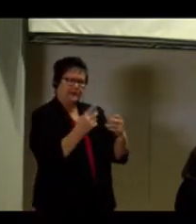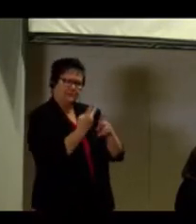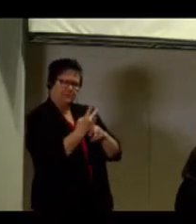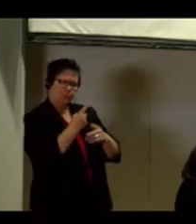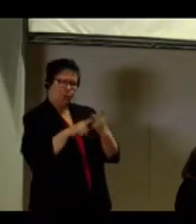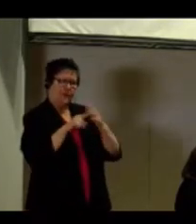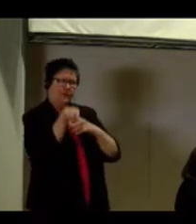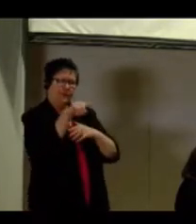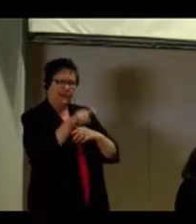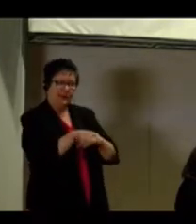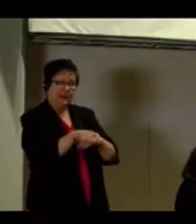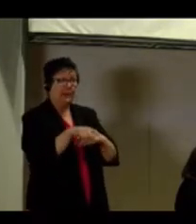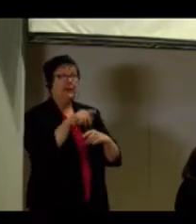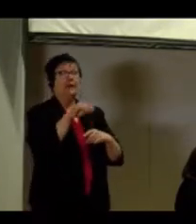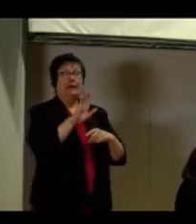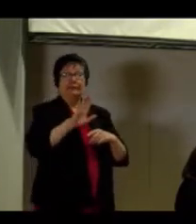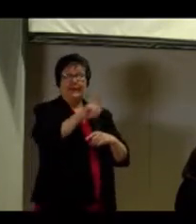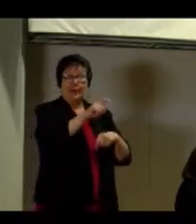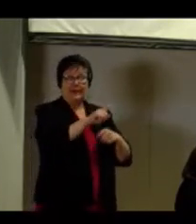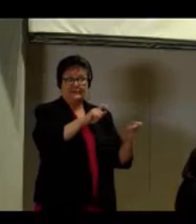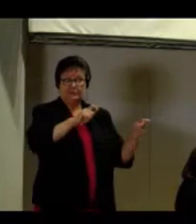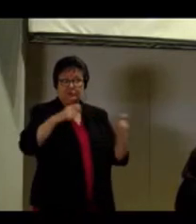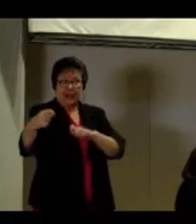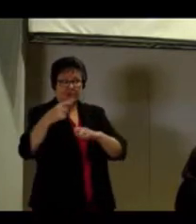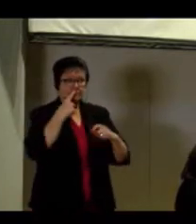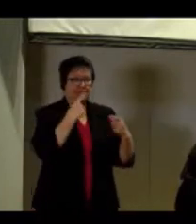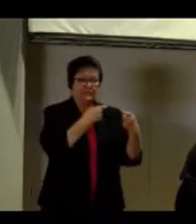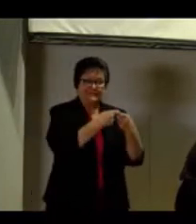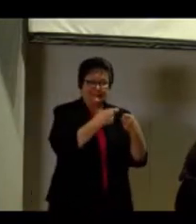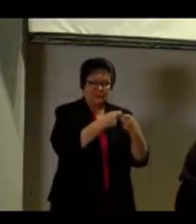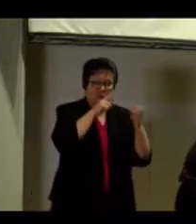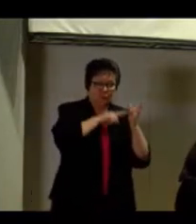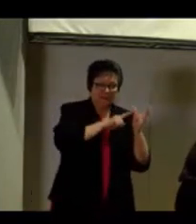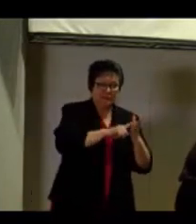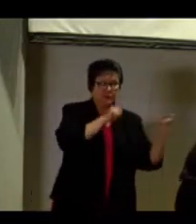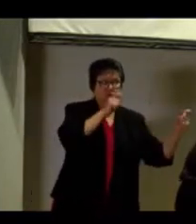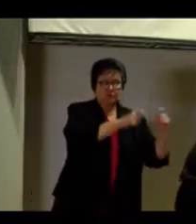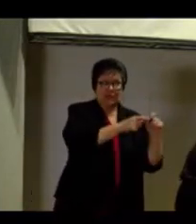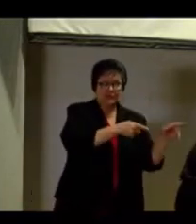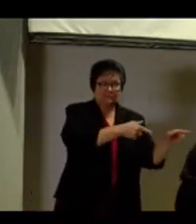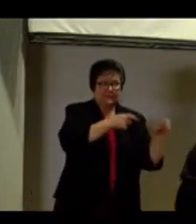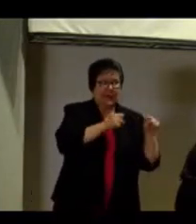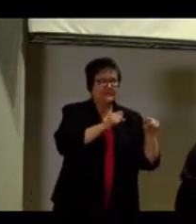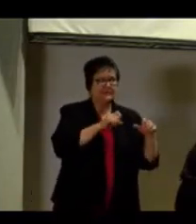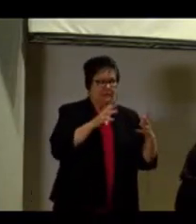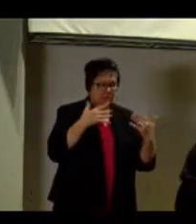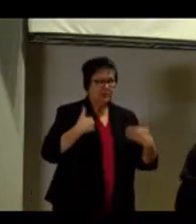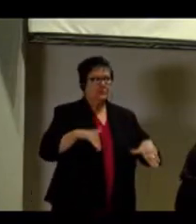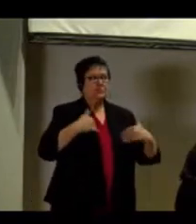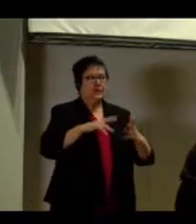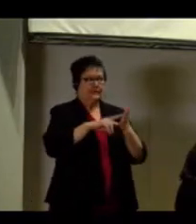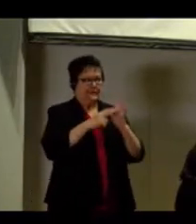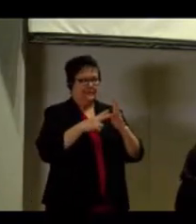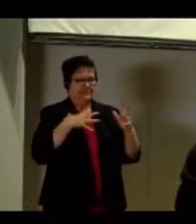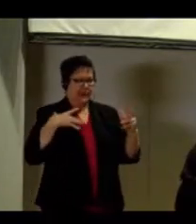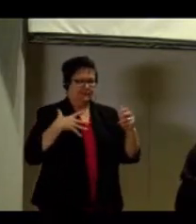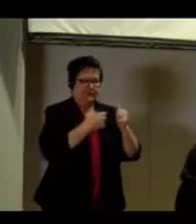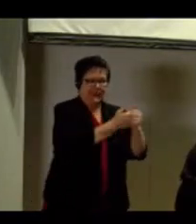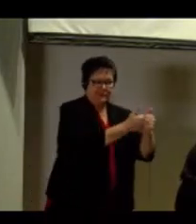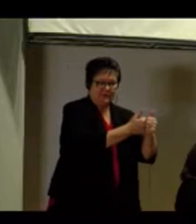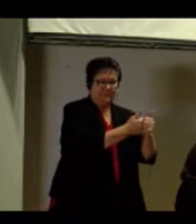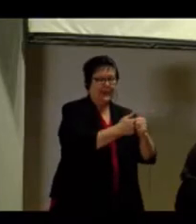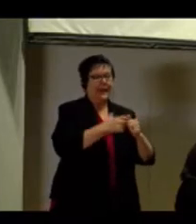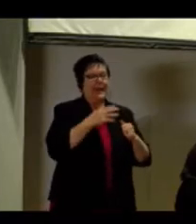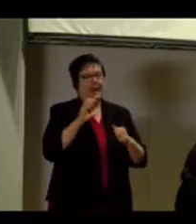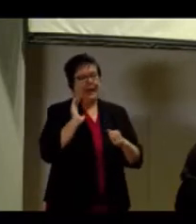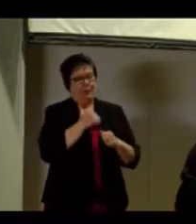if audiences' needs are changing because digital research is changing quickly, then that involves skilling up the curatorial teams